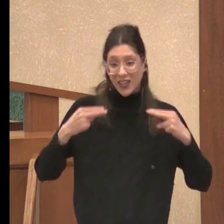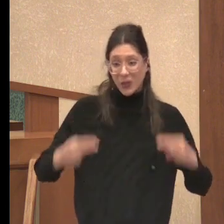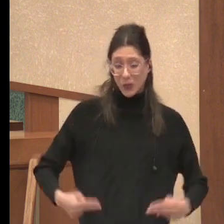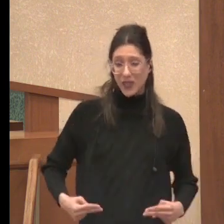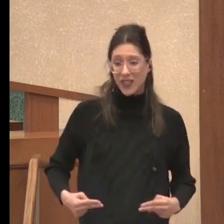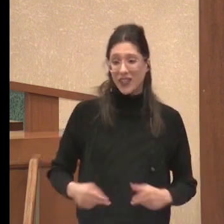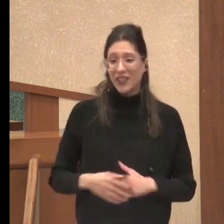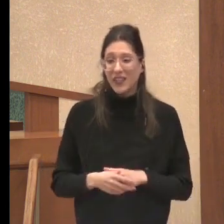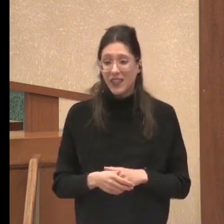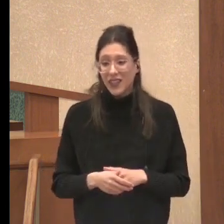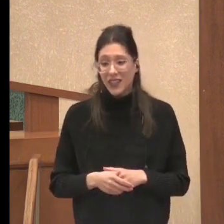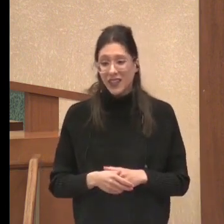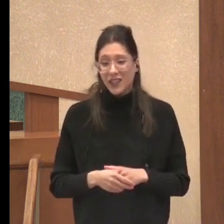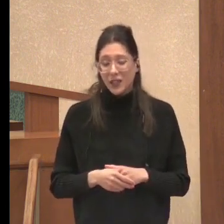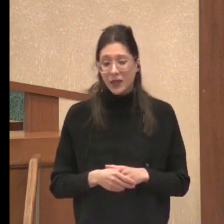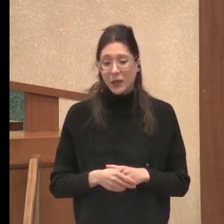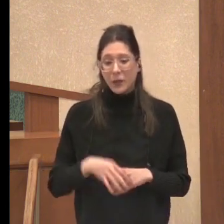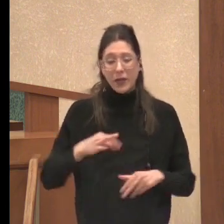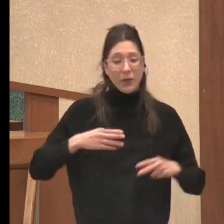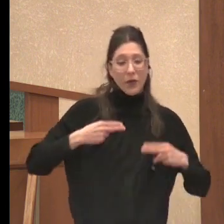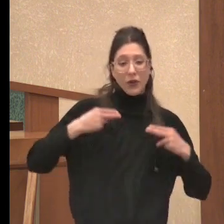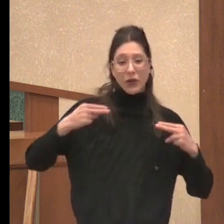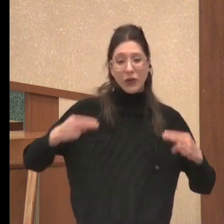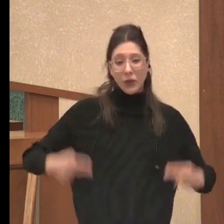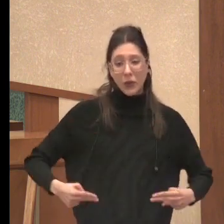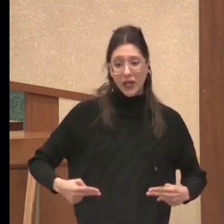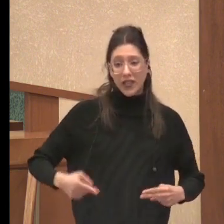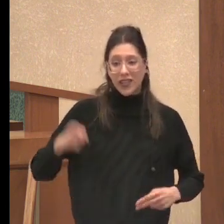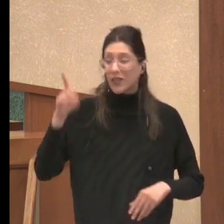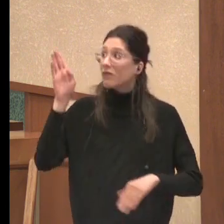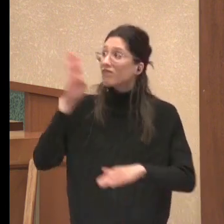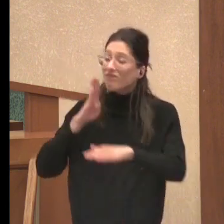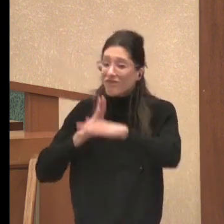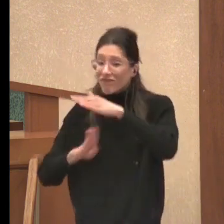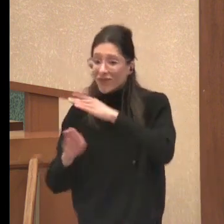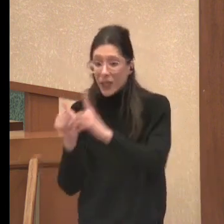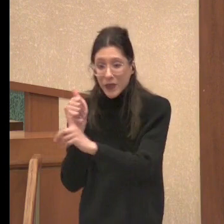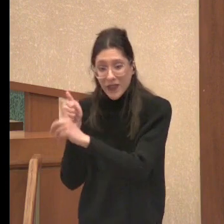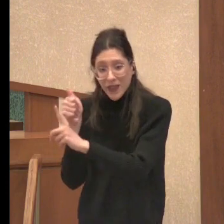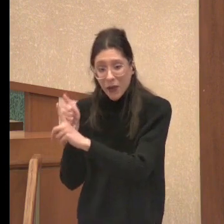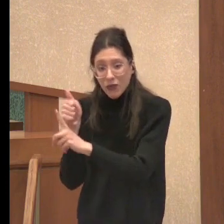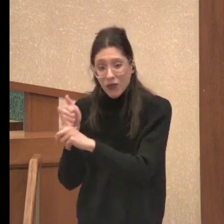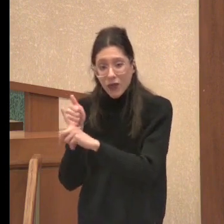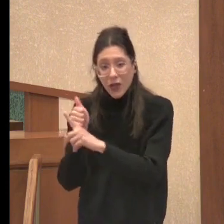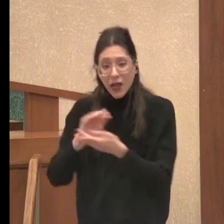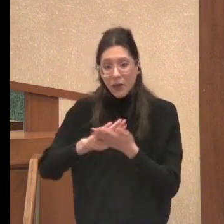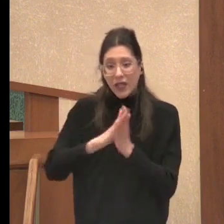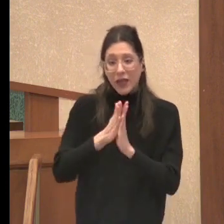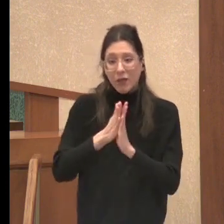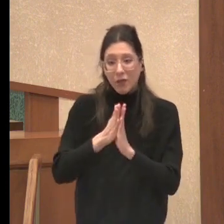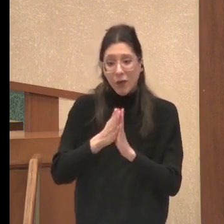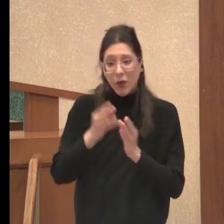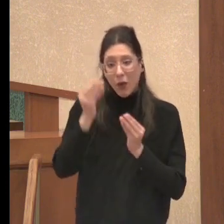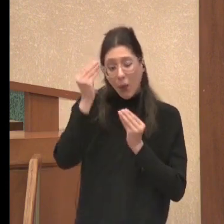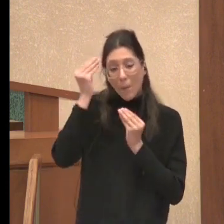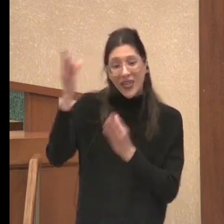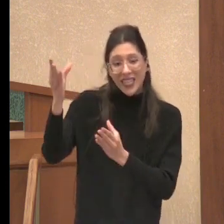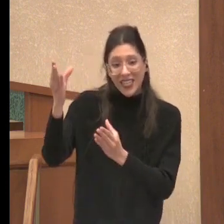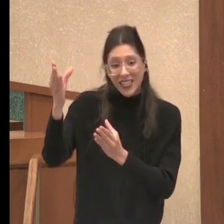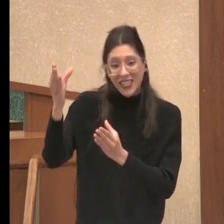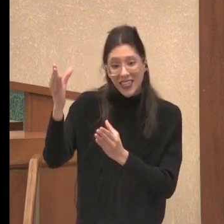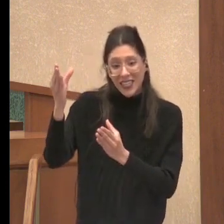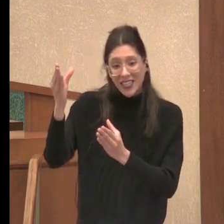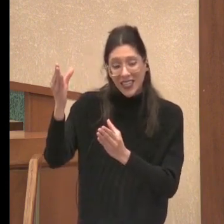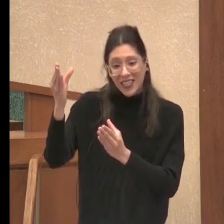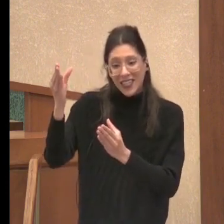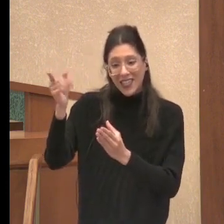likeness. And being found in human form, he humbled himself and became obedient to the point of